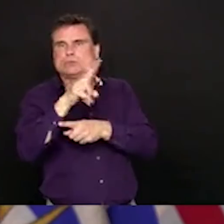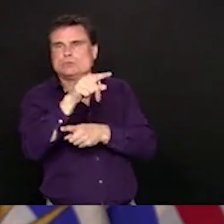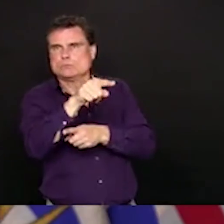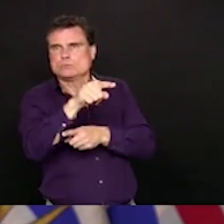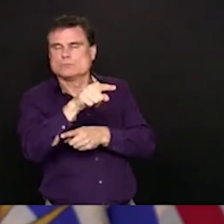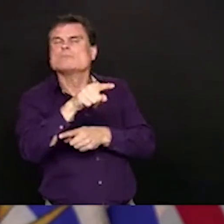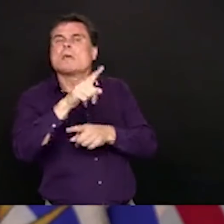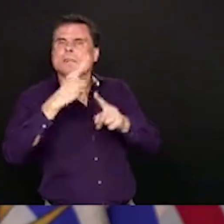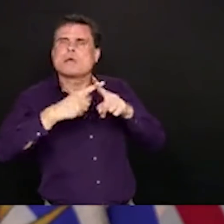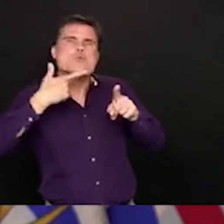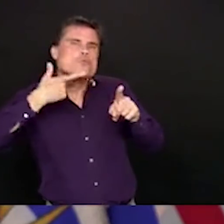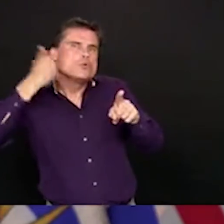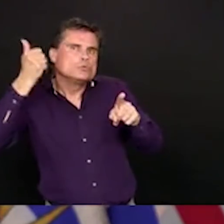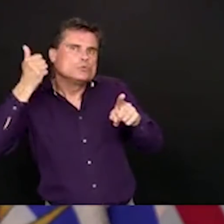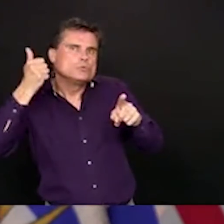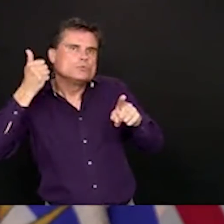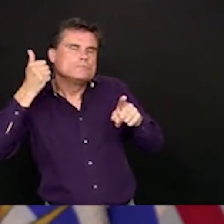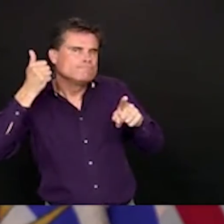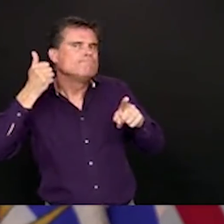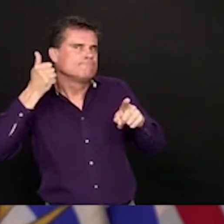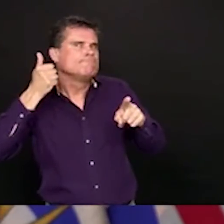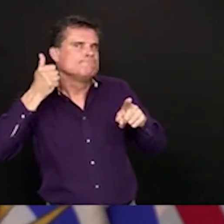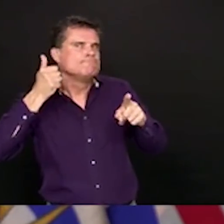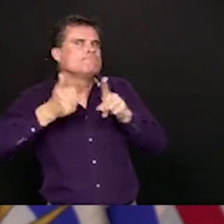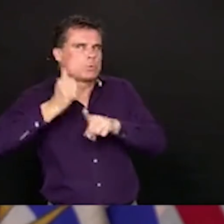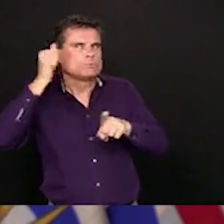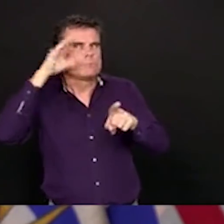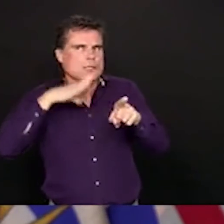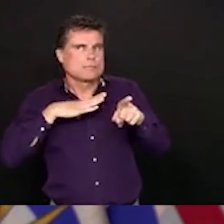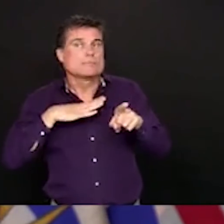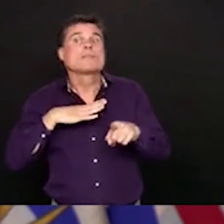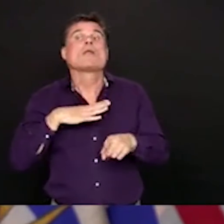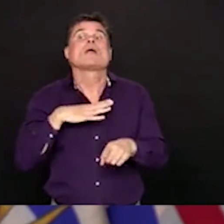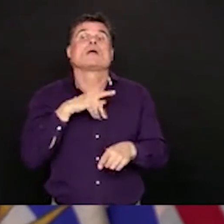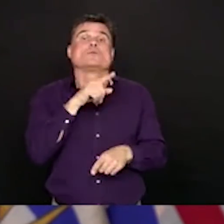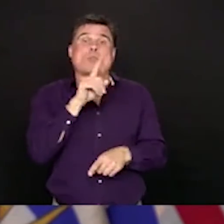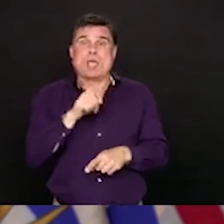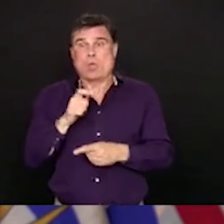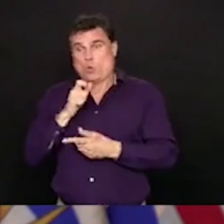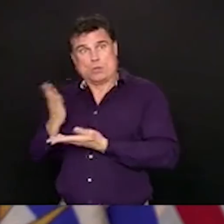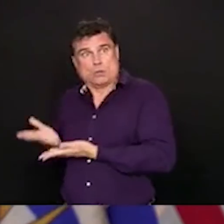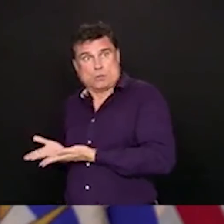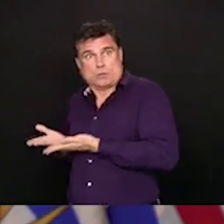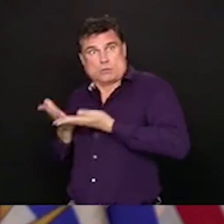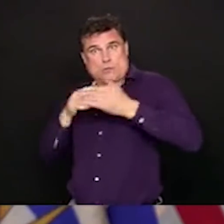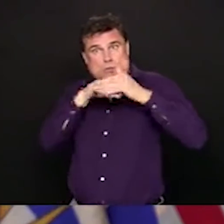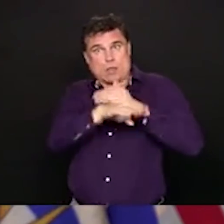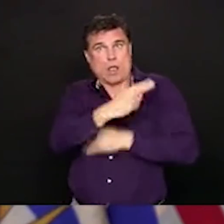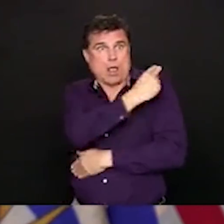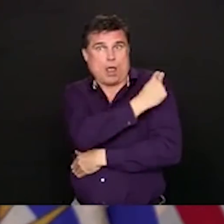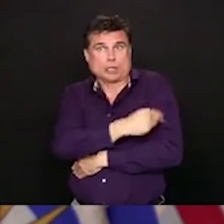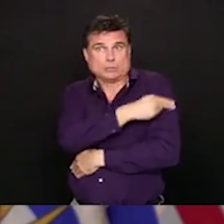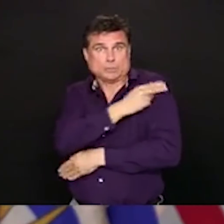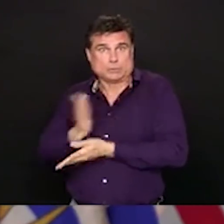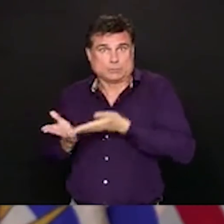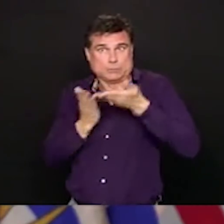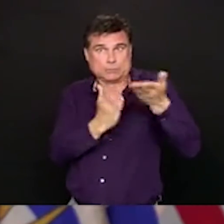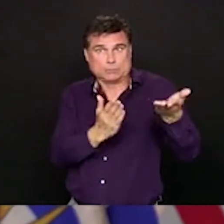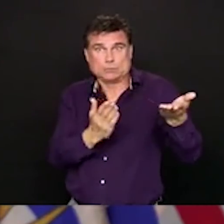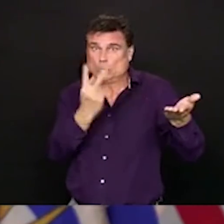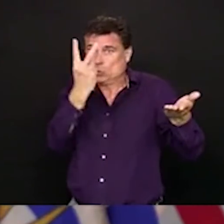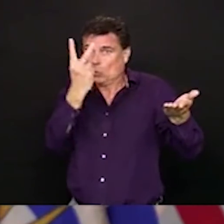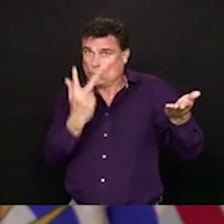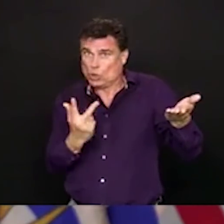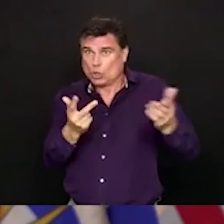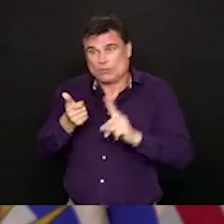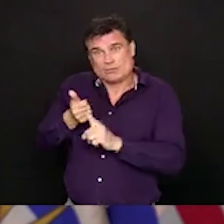of people have who are admitted to hospital or admitted to ICU have underlying illnesses like diabetes being one